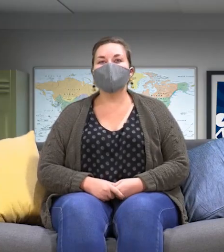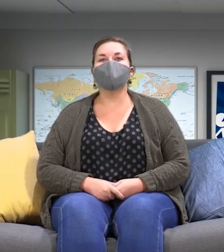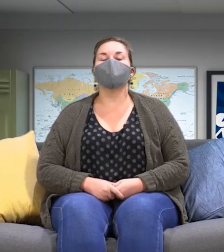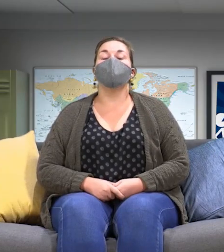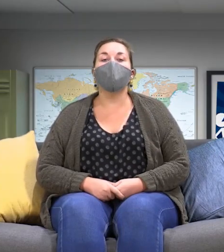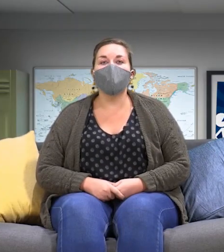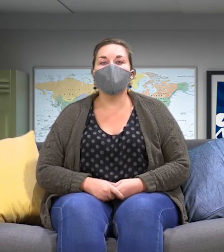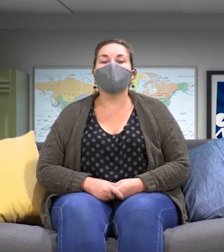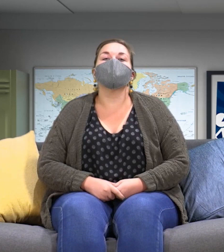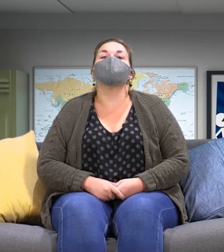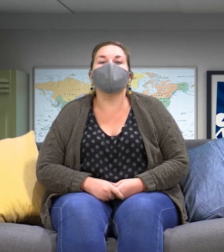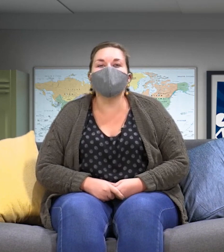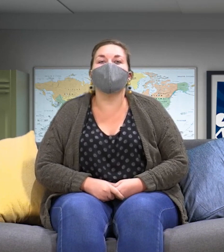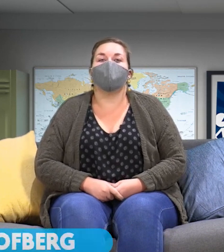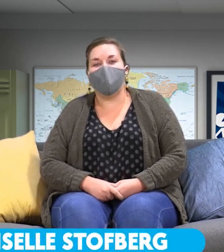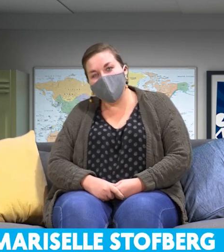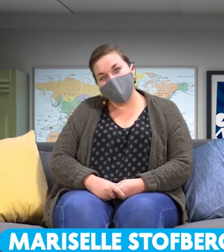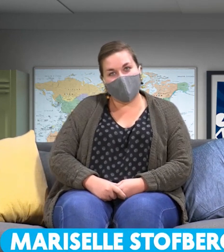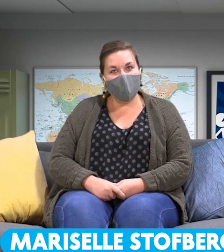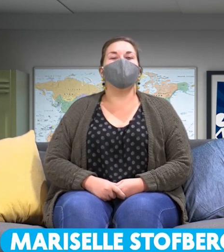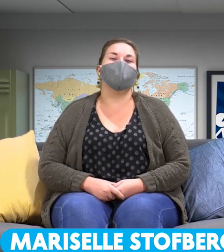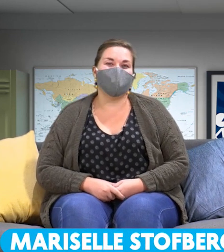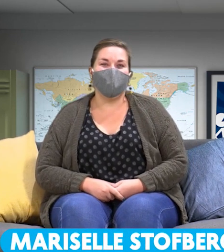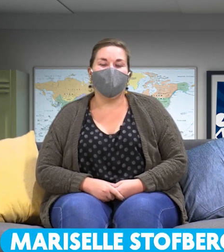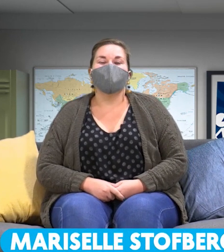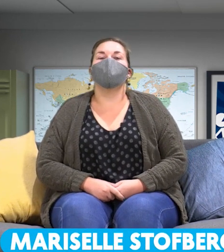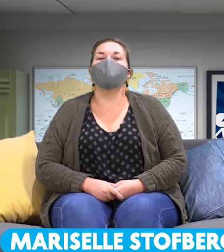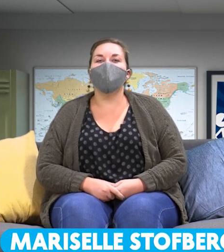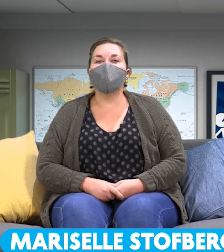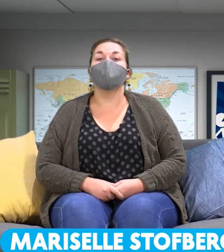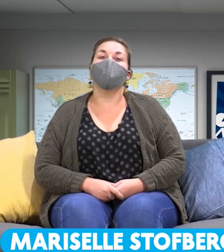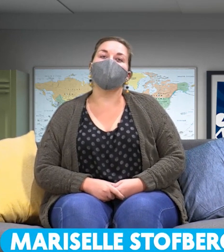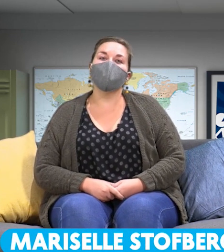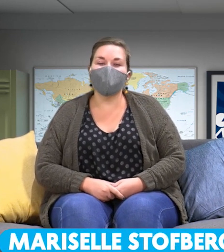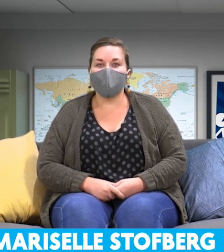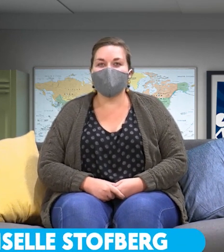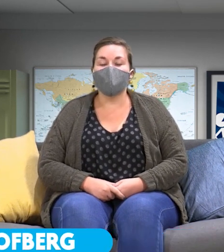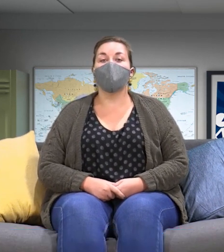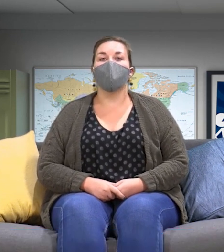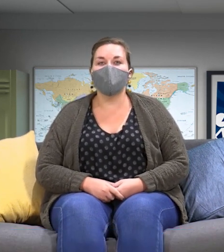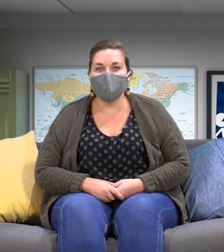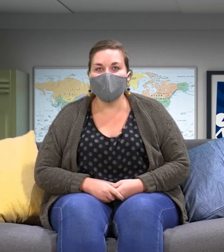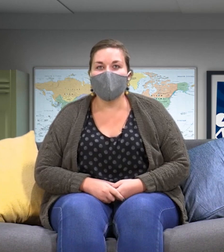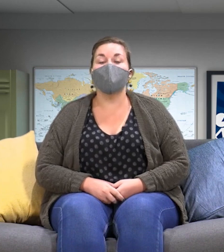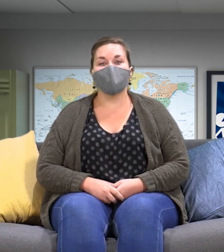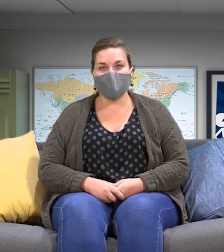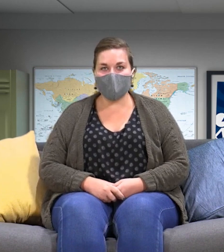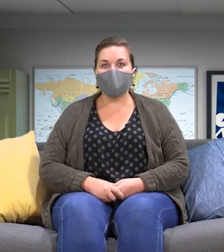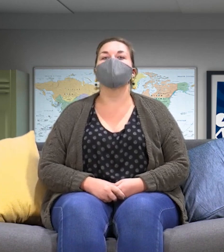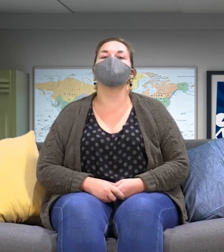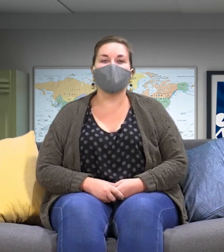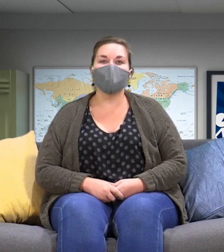Thank you, Teacher Shipanga, for that exciting and healthy lesson. So now it's again our grade 7s for week 2,